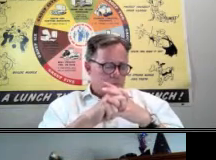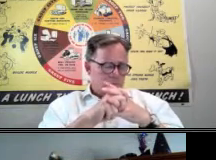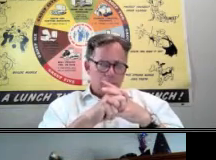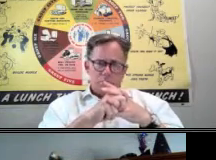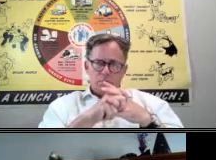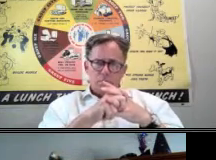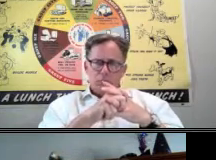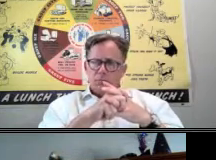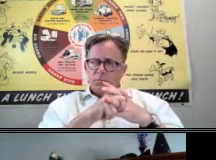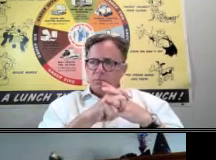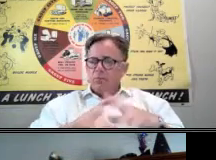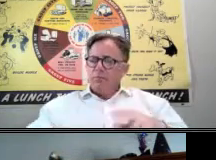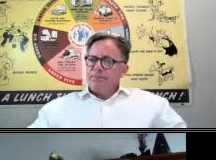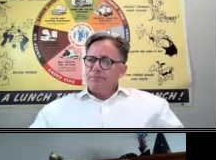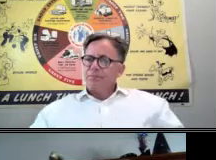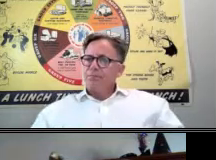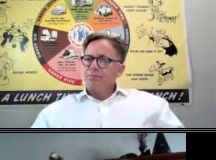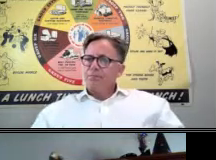telefónico